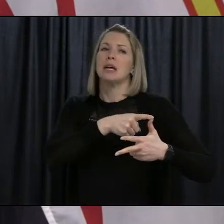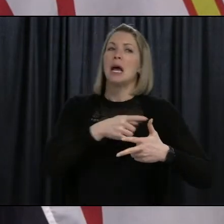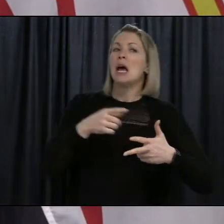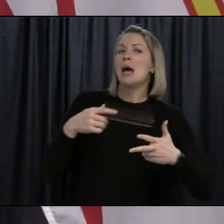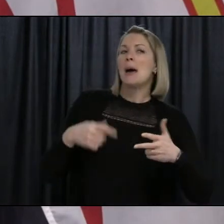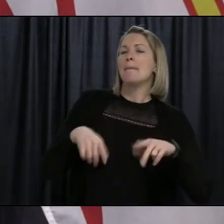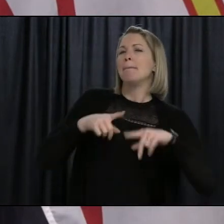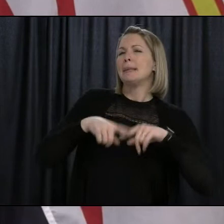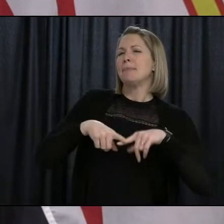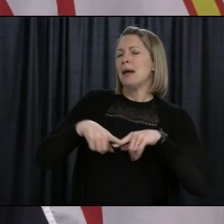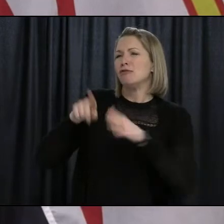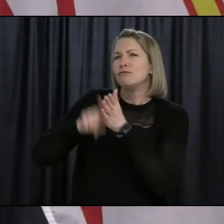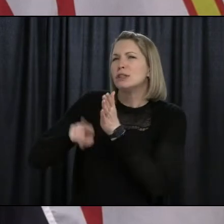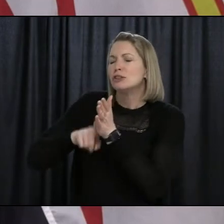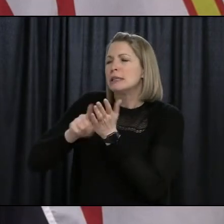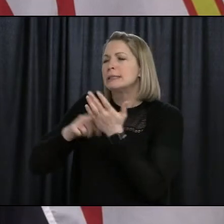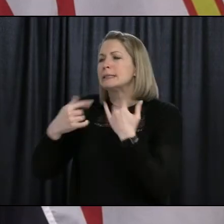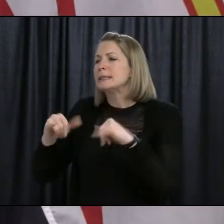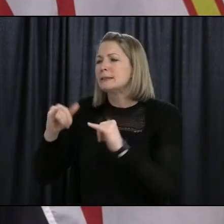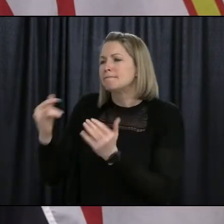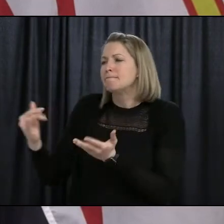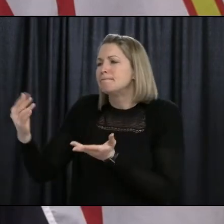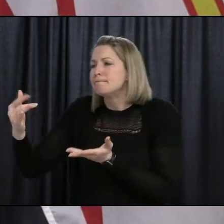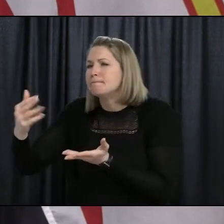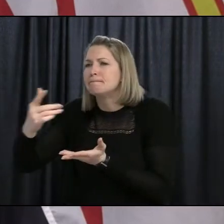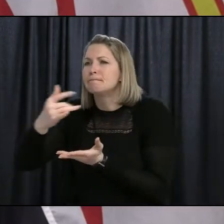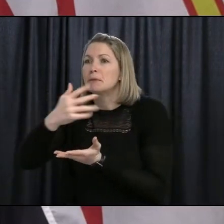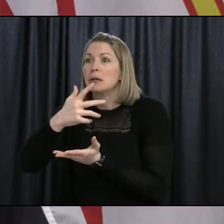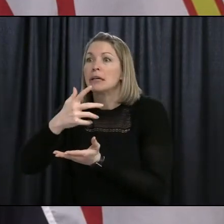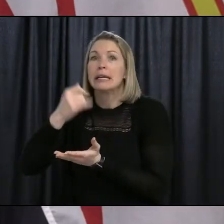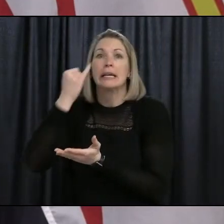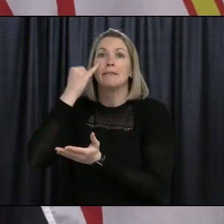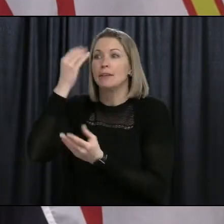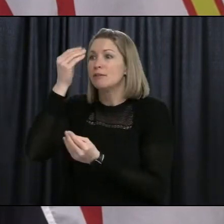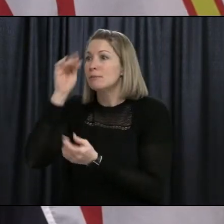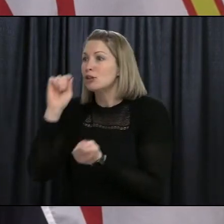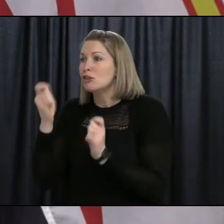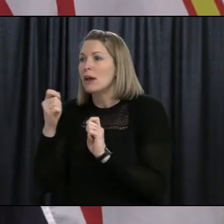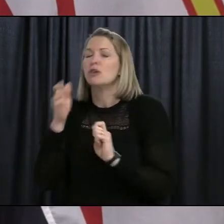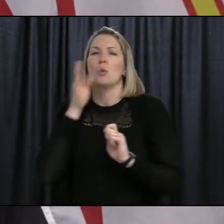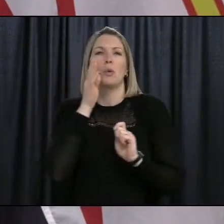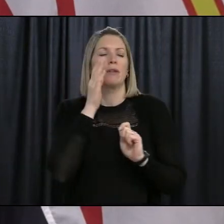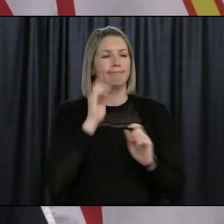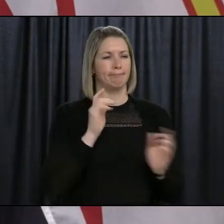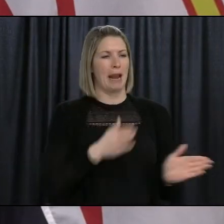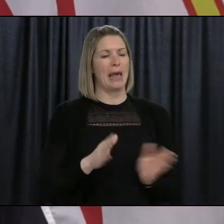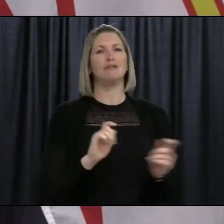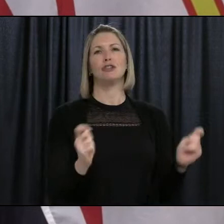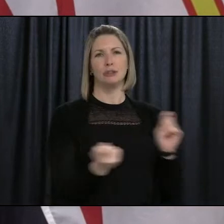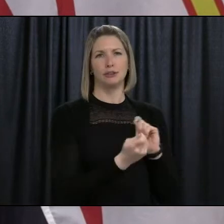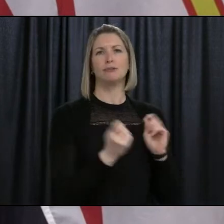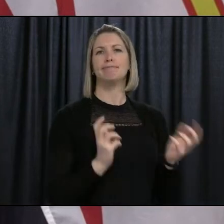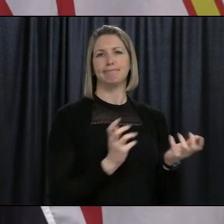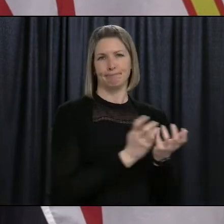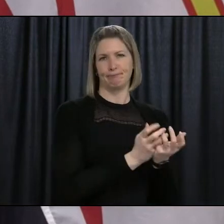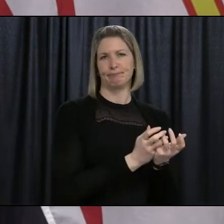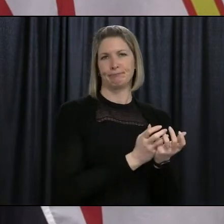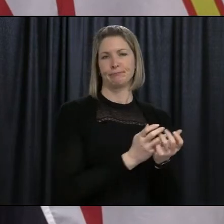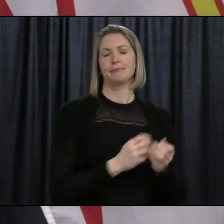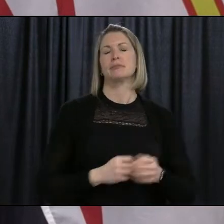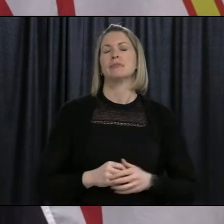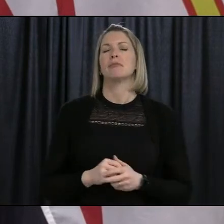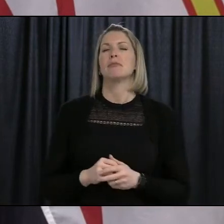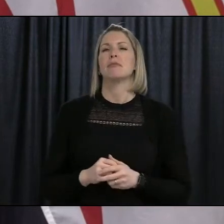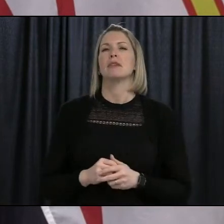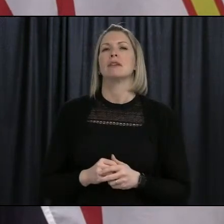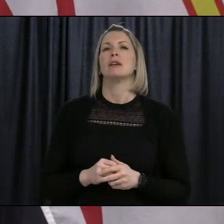new evidence for other vaccines. Adjusting our strategy to account for new vaccines, as well as increased dosing intervals,